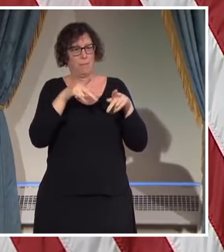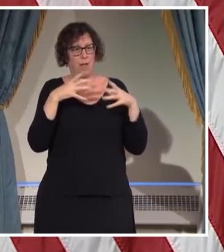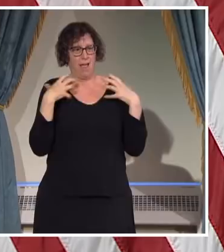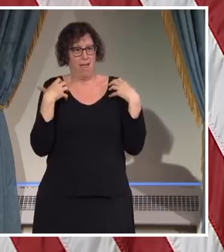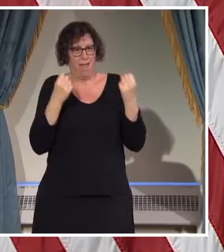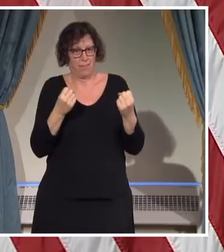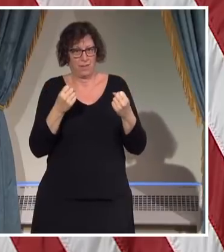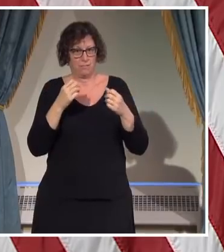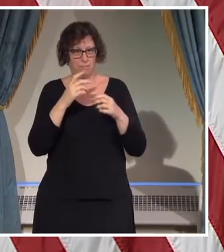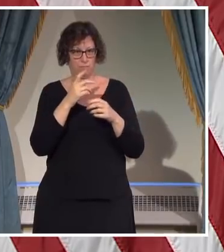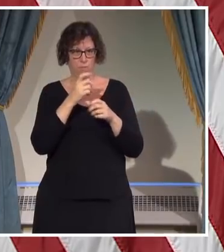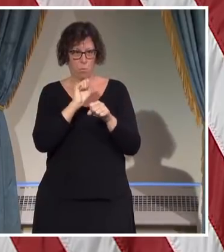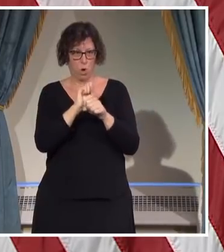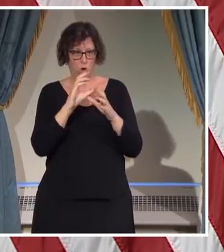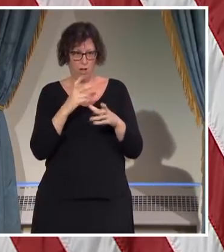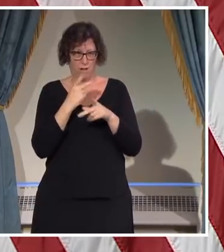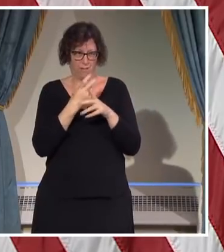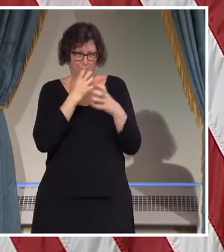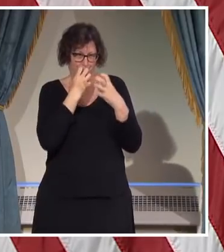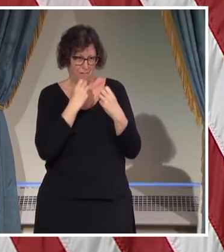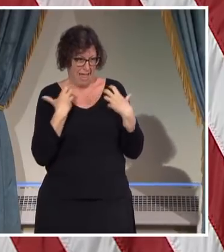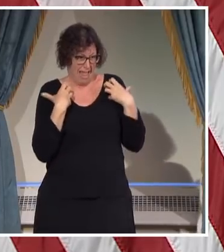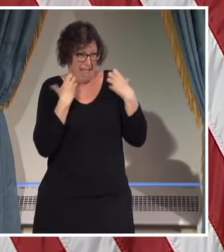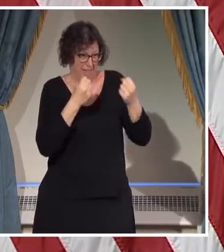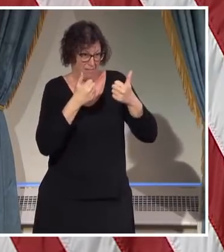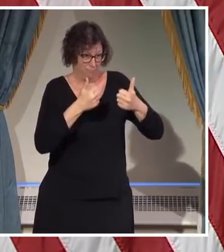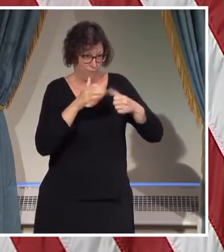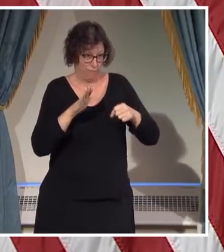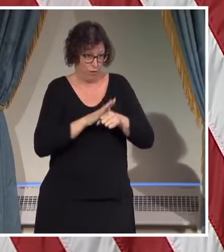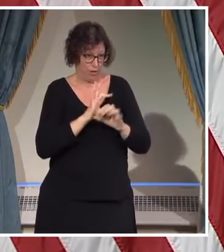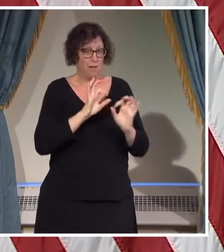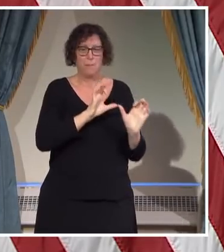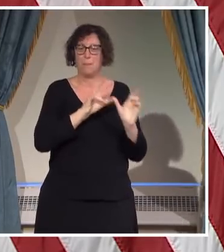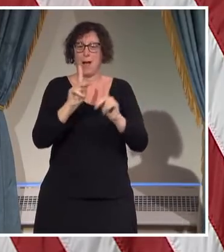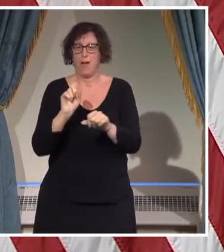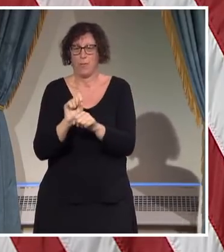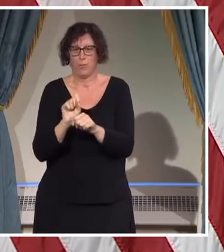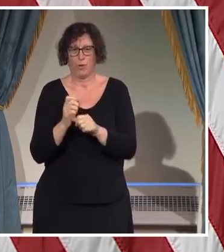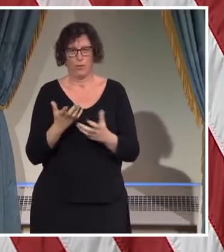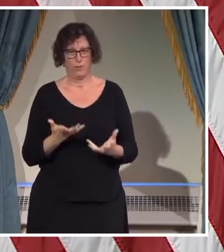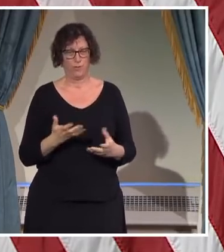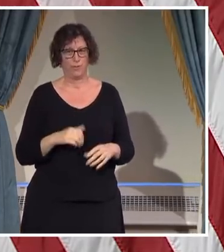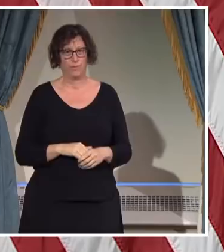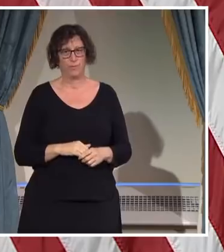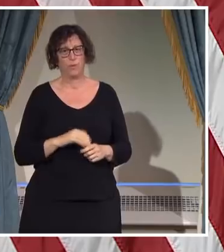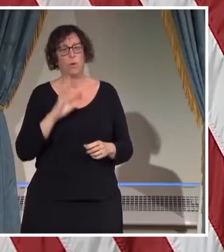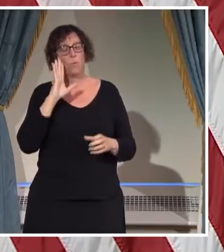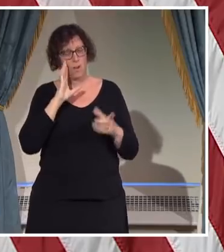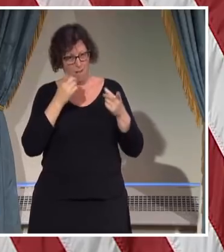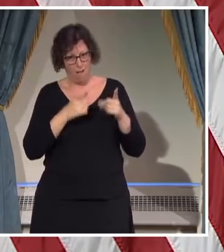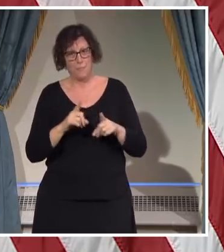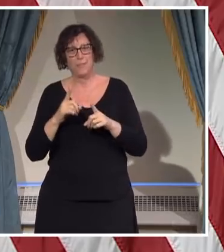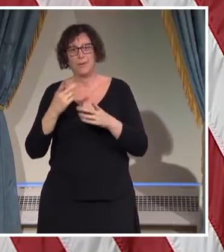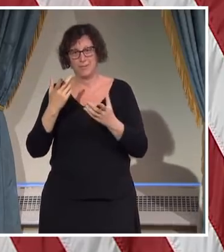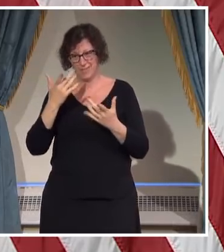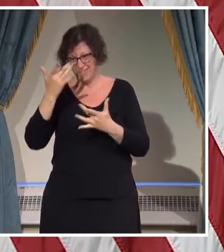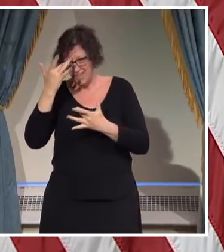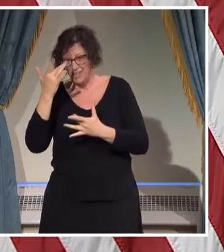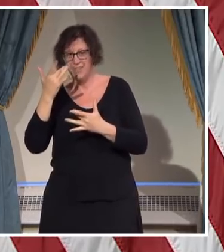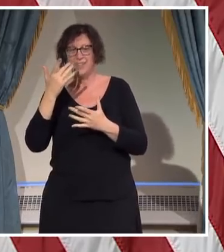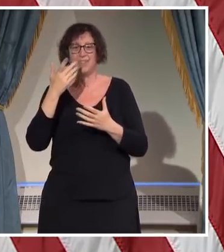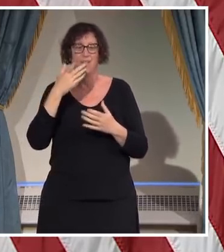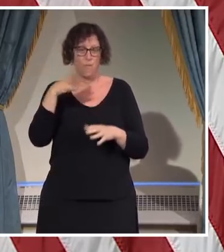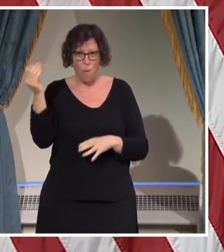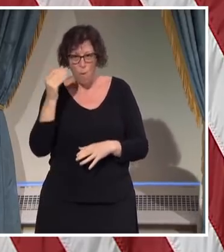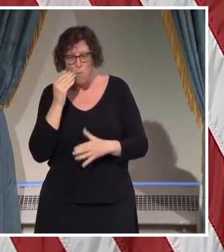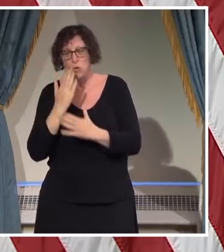them, having to go home, having to take care of themselves. But in the vast majority of cases, they will come back quickly